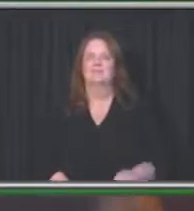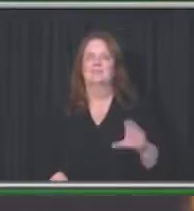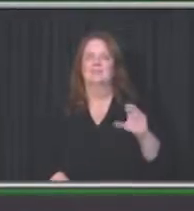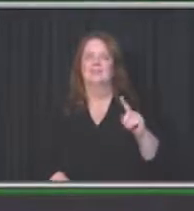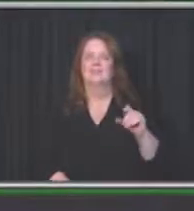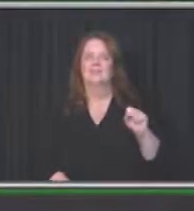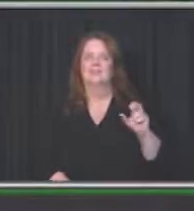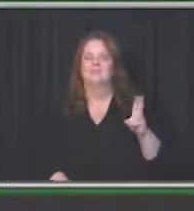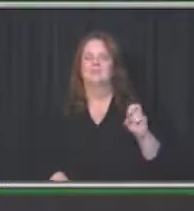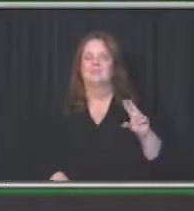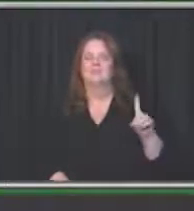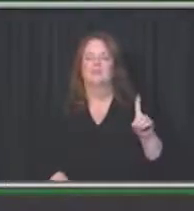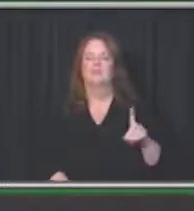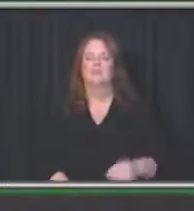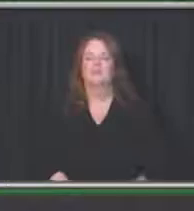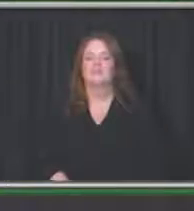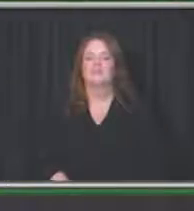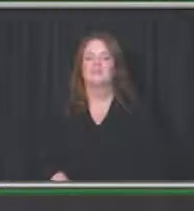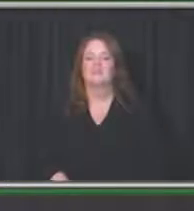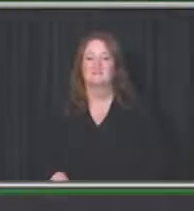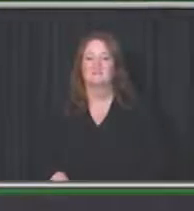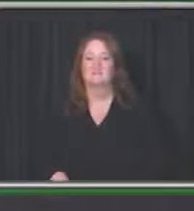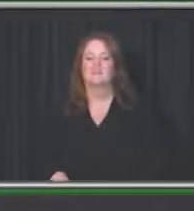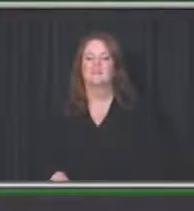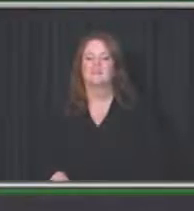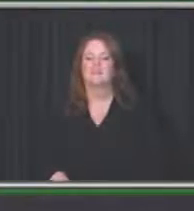Kalisa Herr.